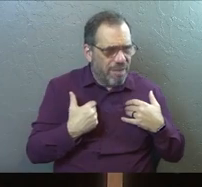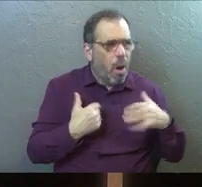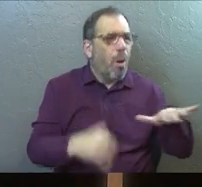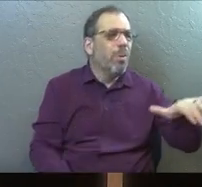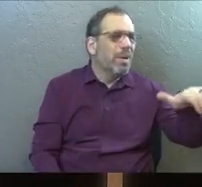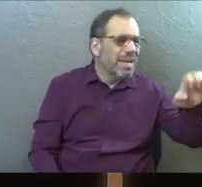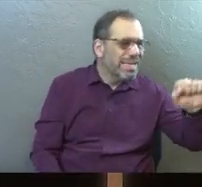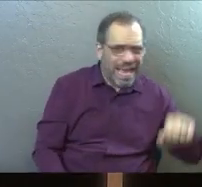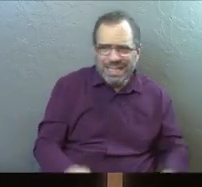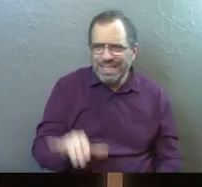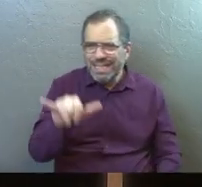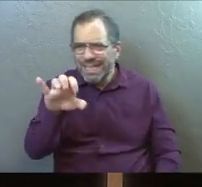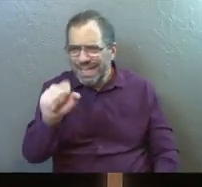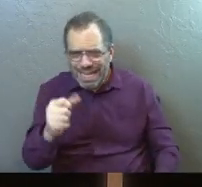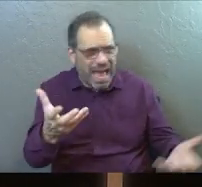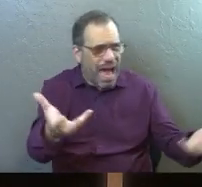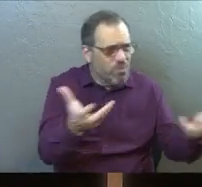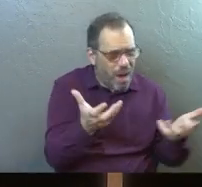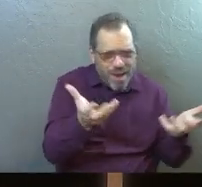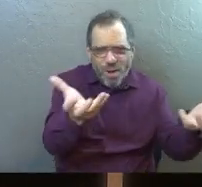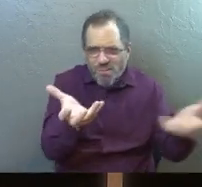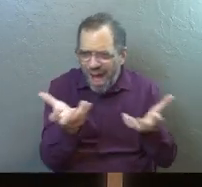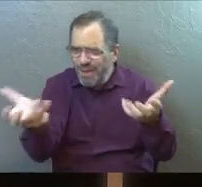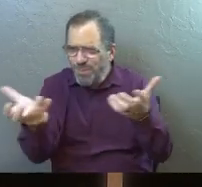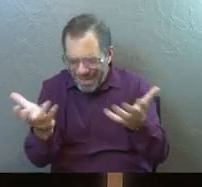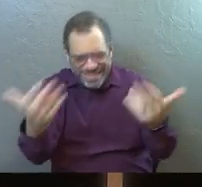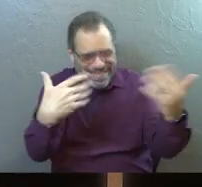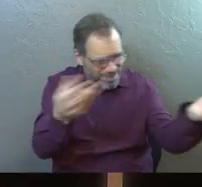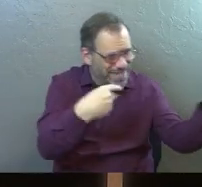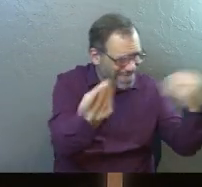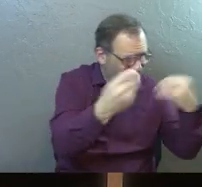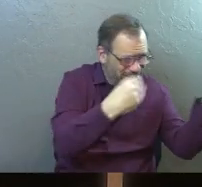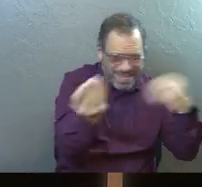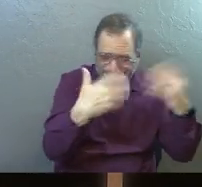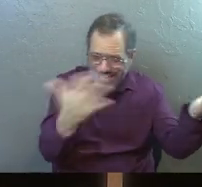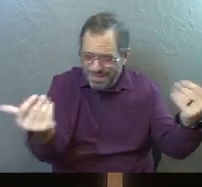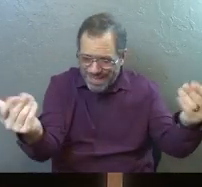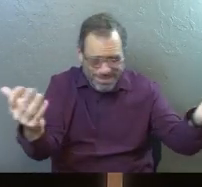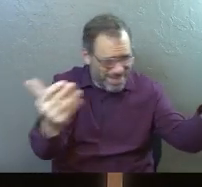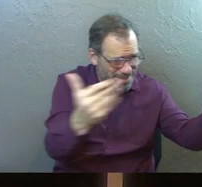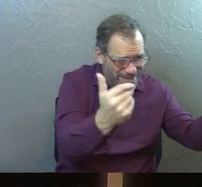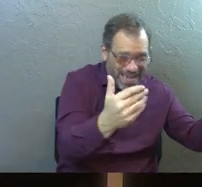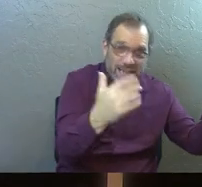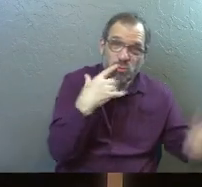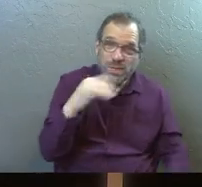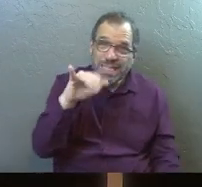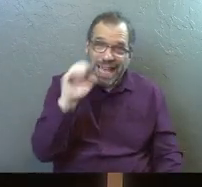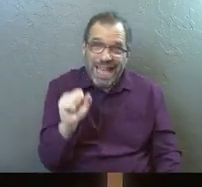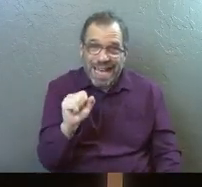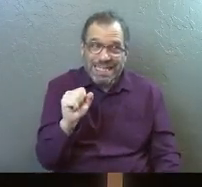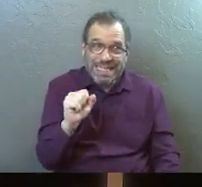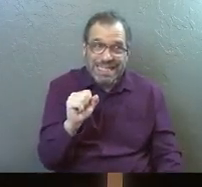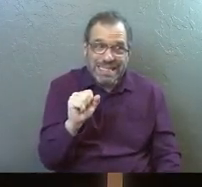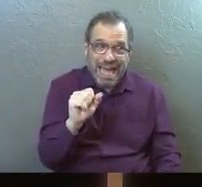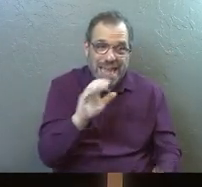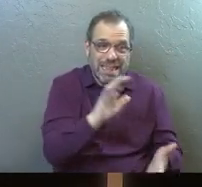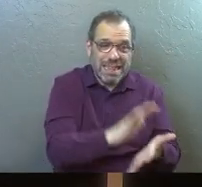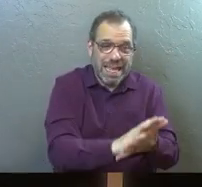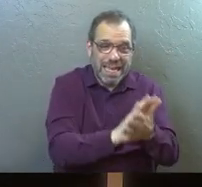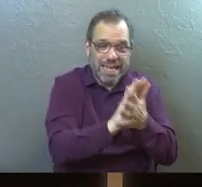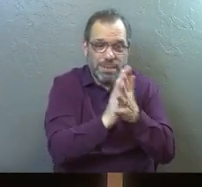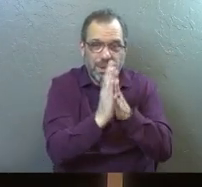say yes to our appetites. And when we always have to say yes to our appetites, it starts to take on a tone